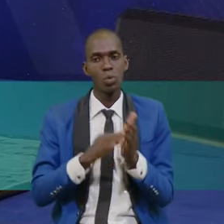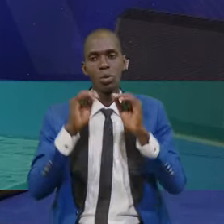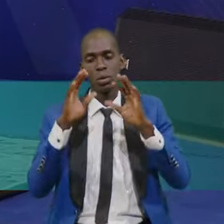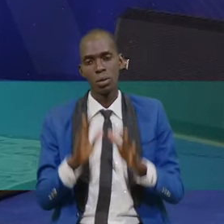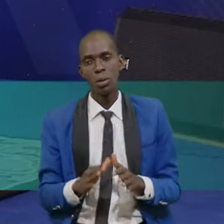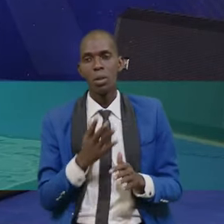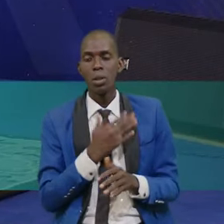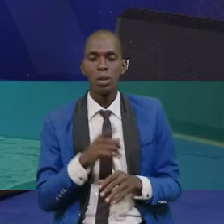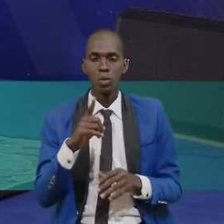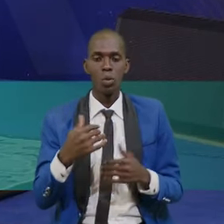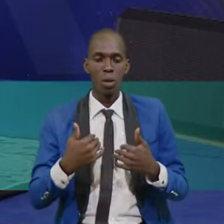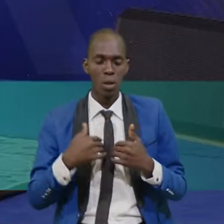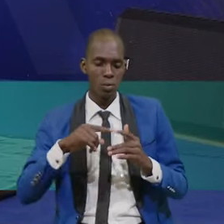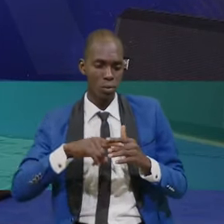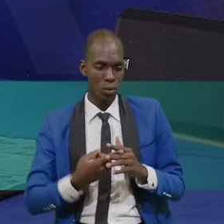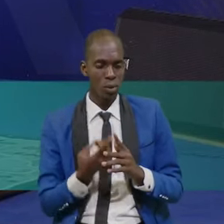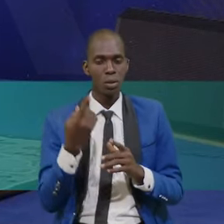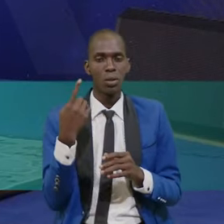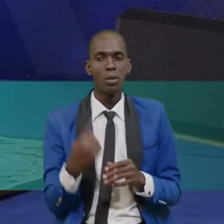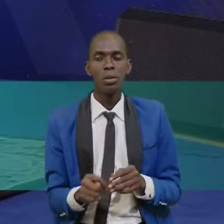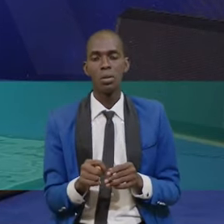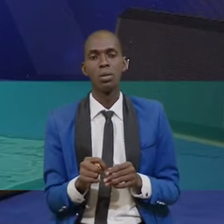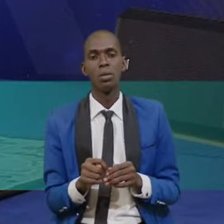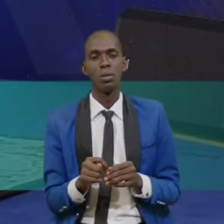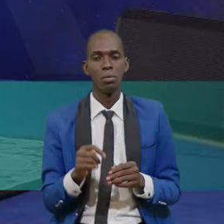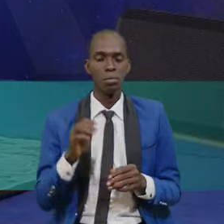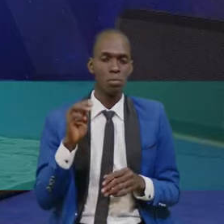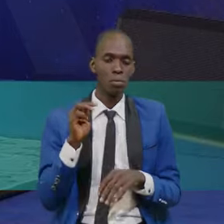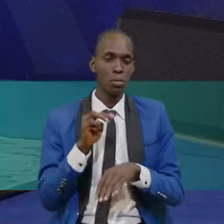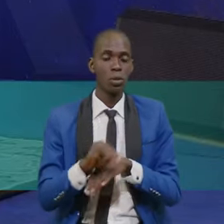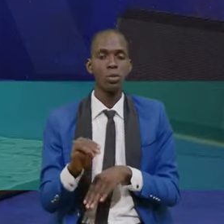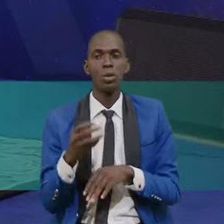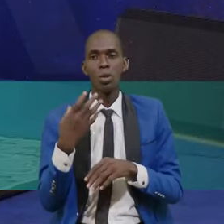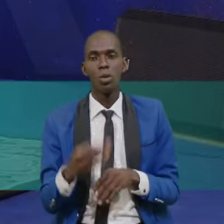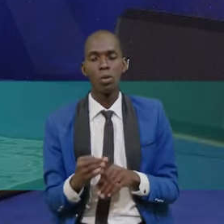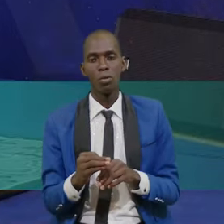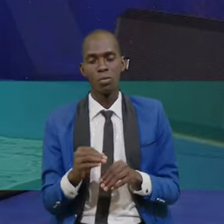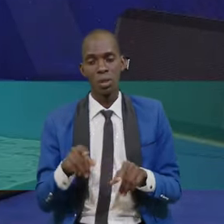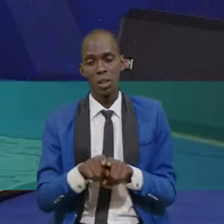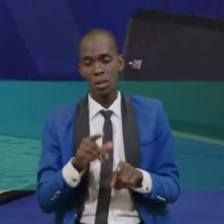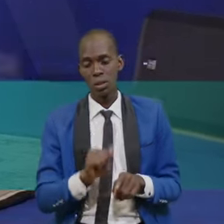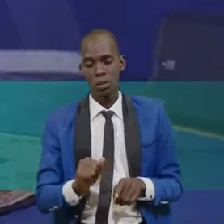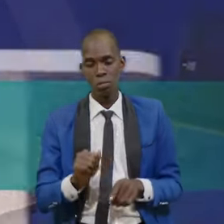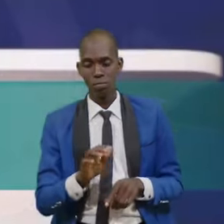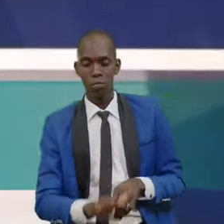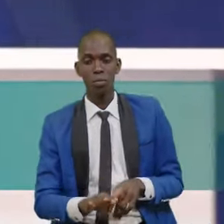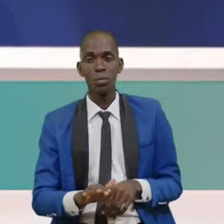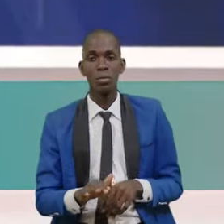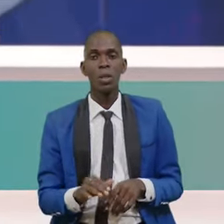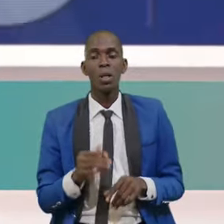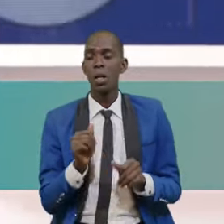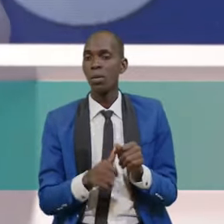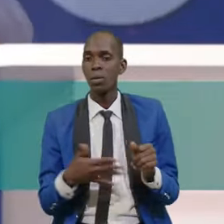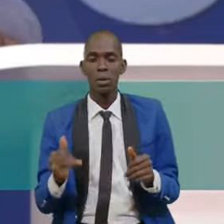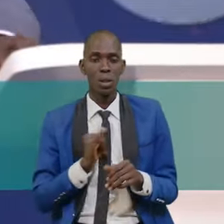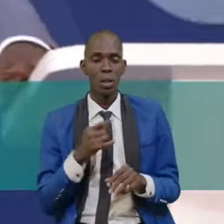spiritual education of the children of Israel. And everything I've told you, everything I put in your